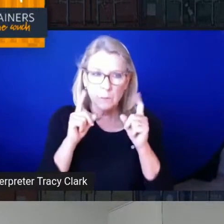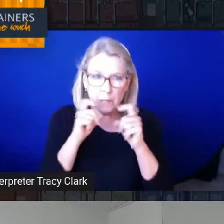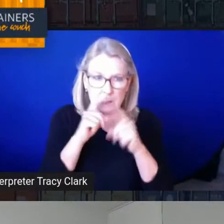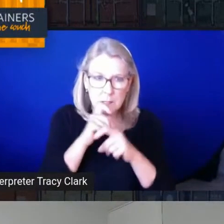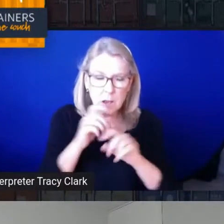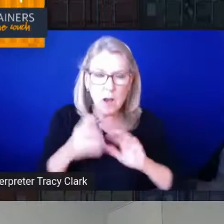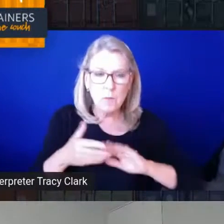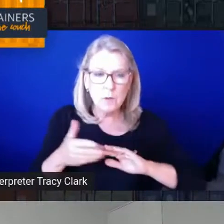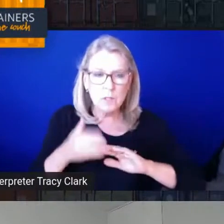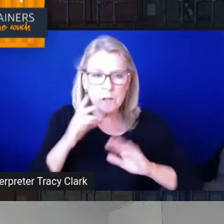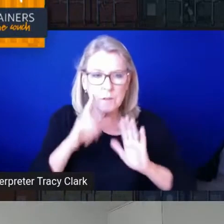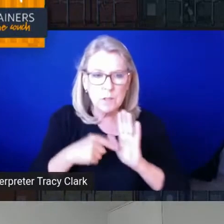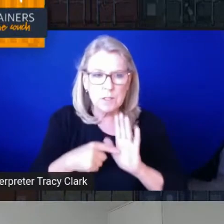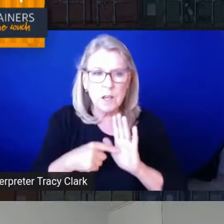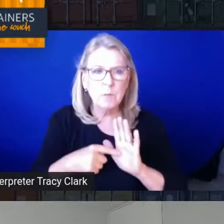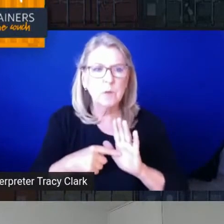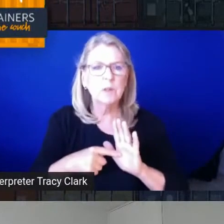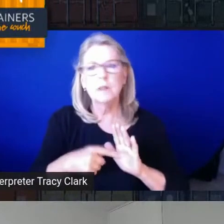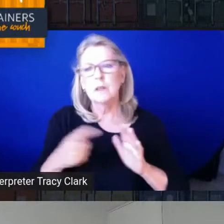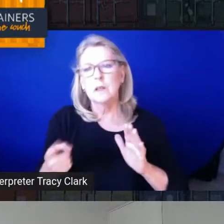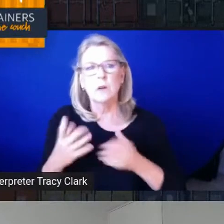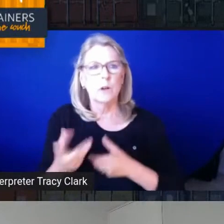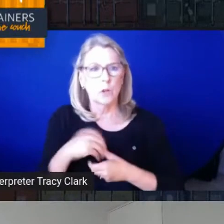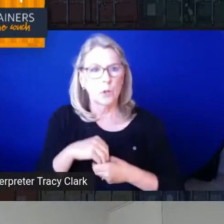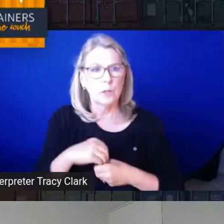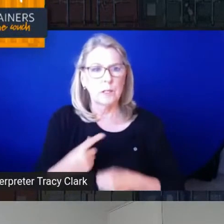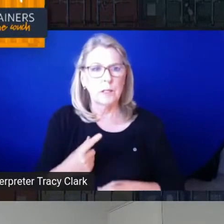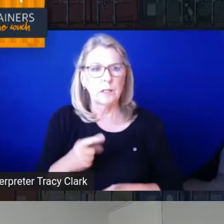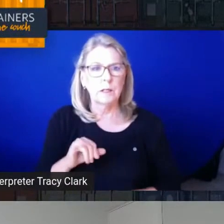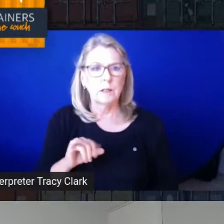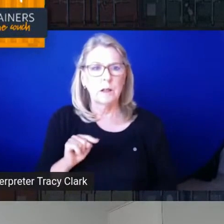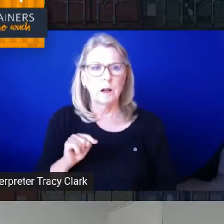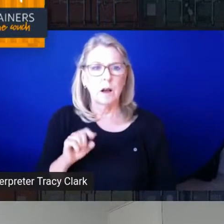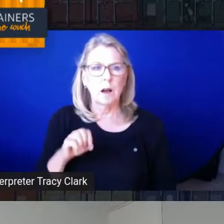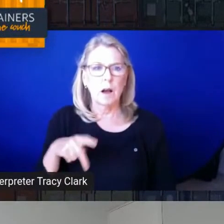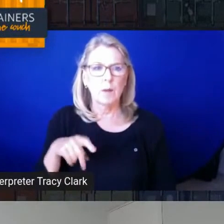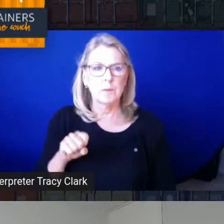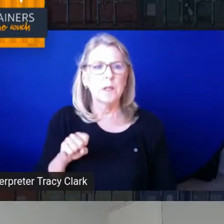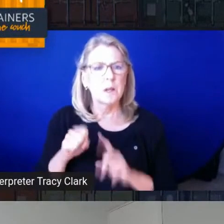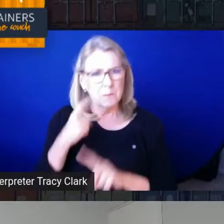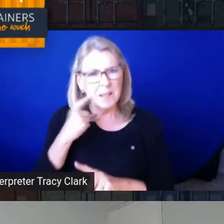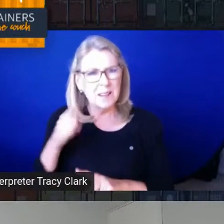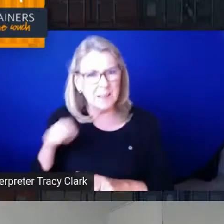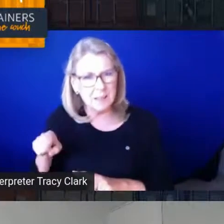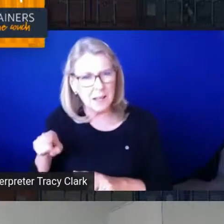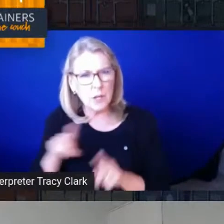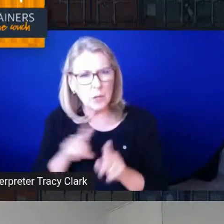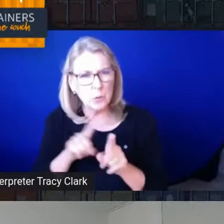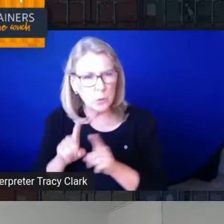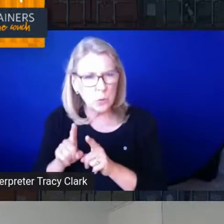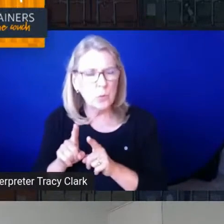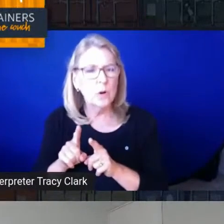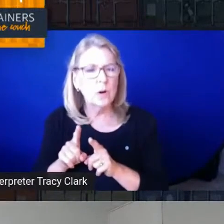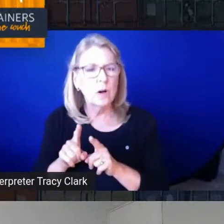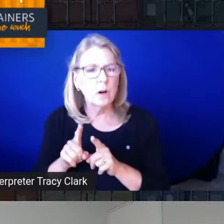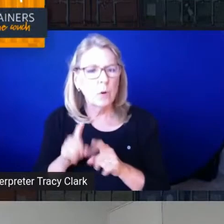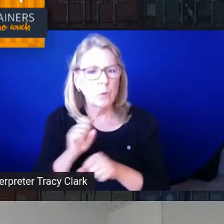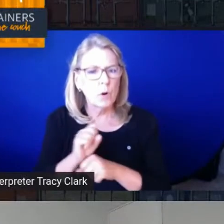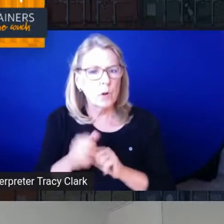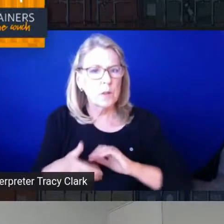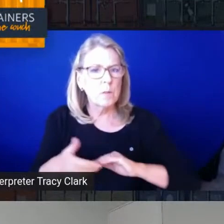as GitOps come into play, as well as day two operations, right? Managing the life cycle of these clusters